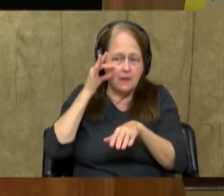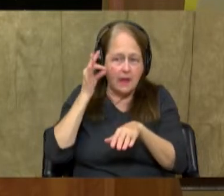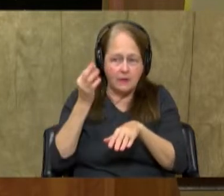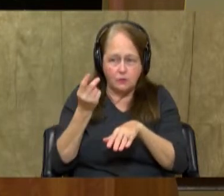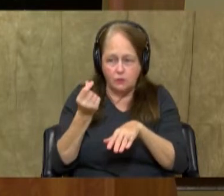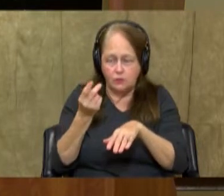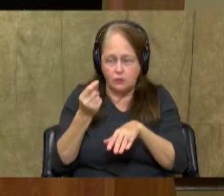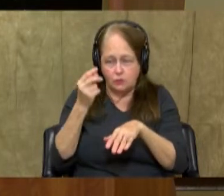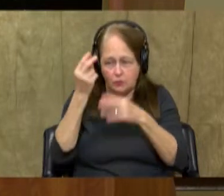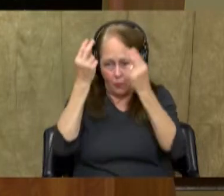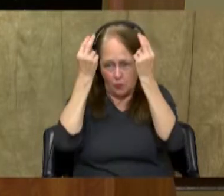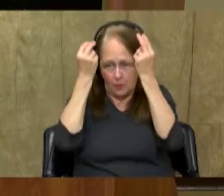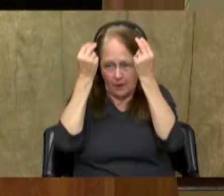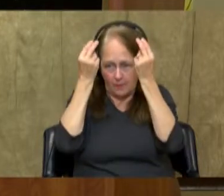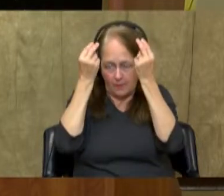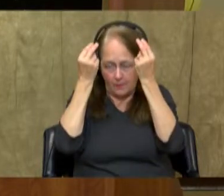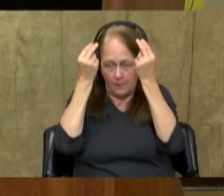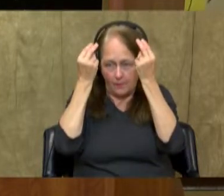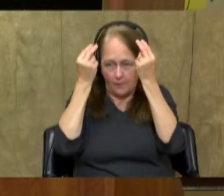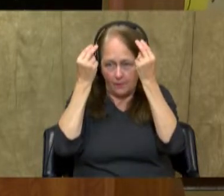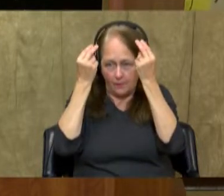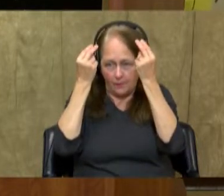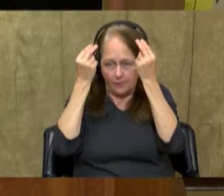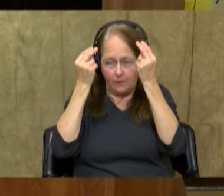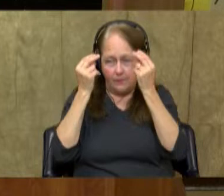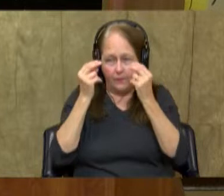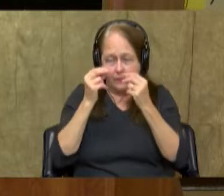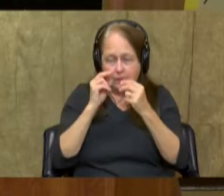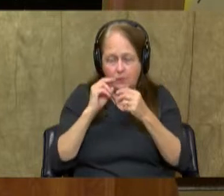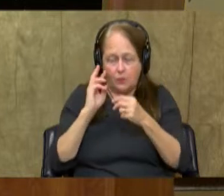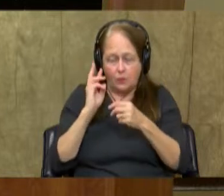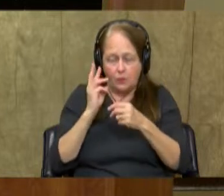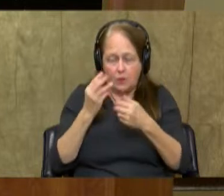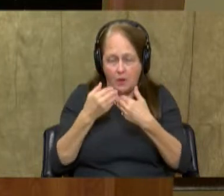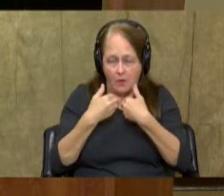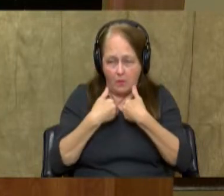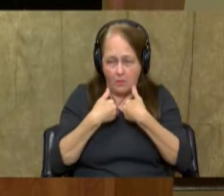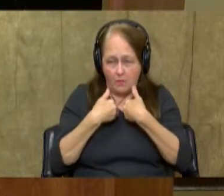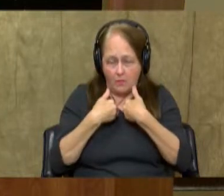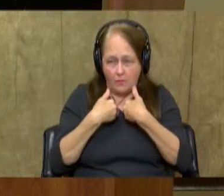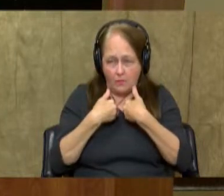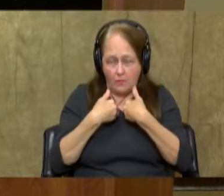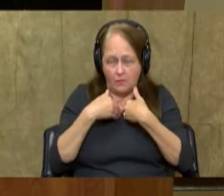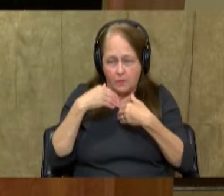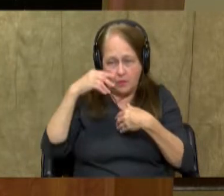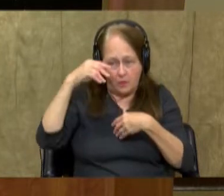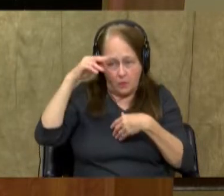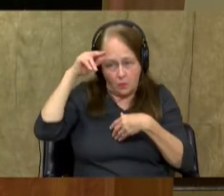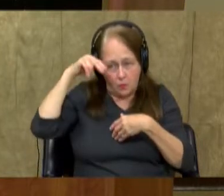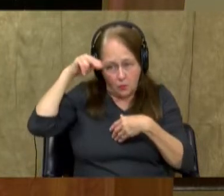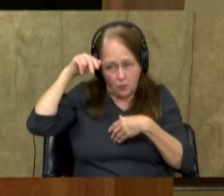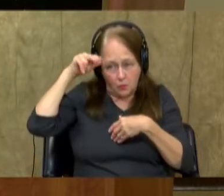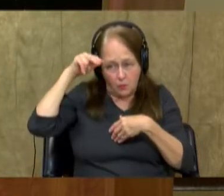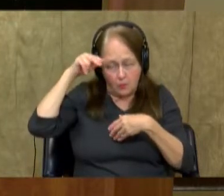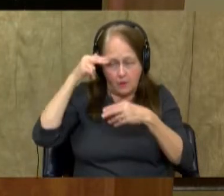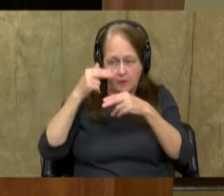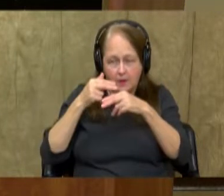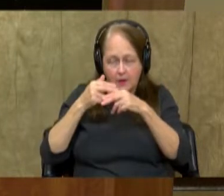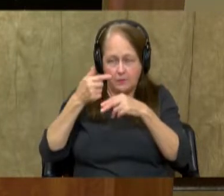dogs, rabbits, a coon. We even had a sorrel Shetland pony named General